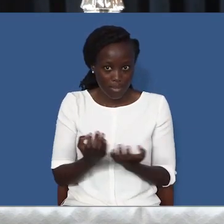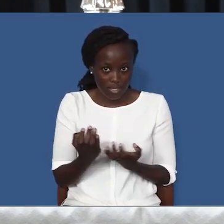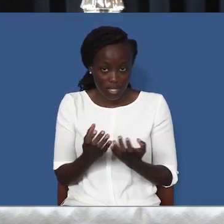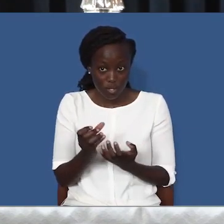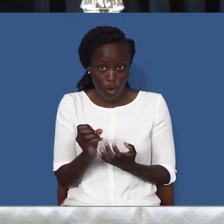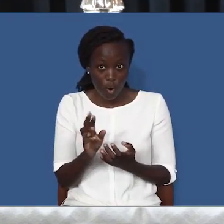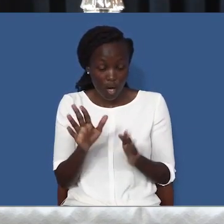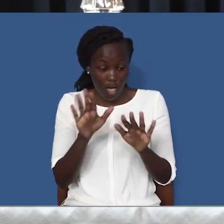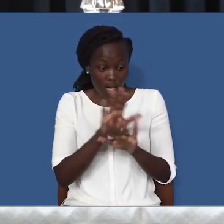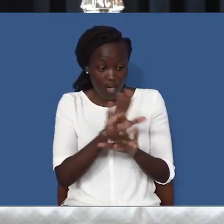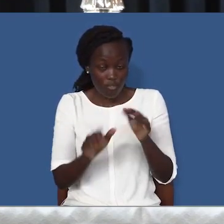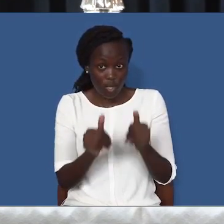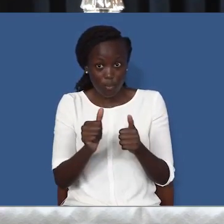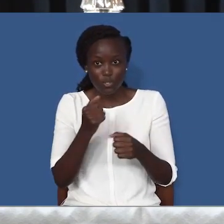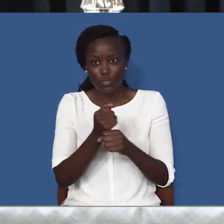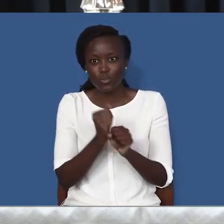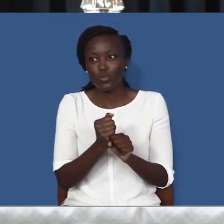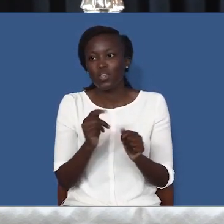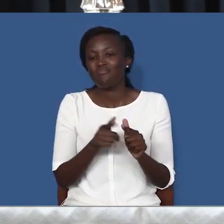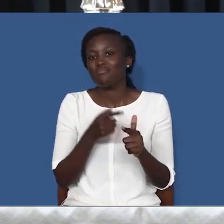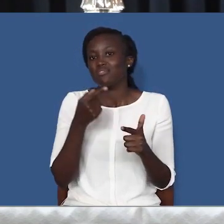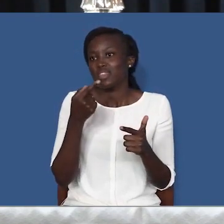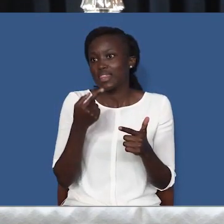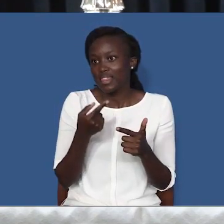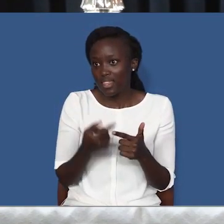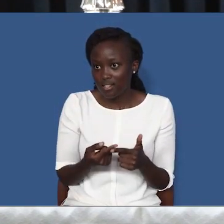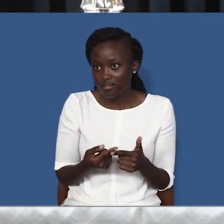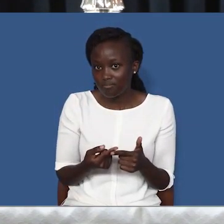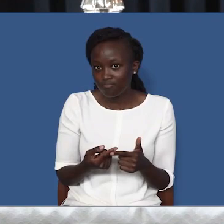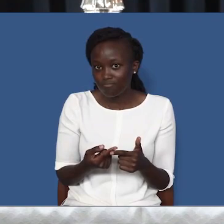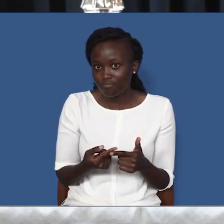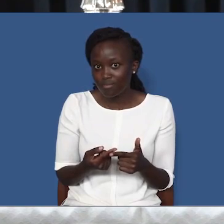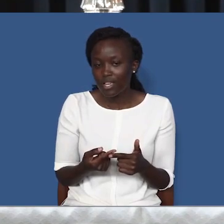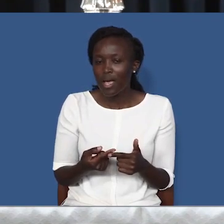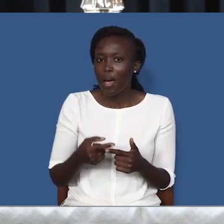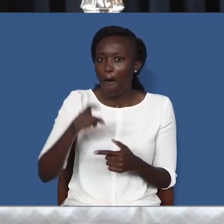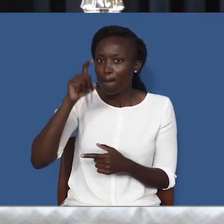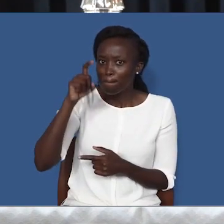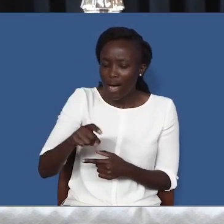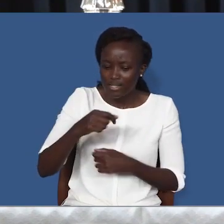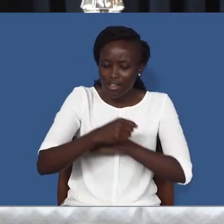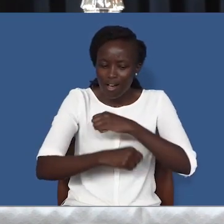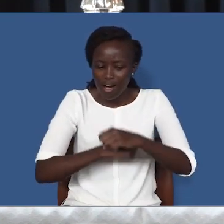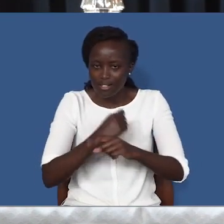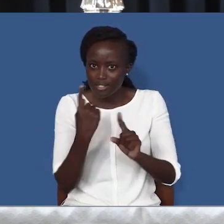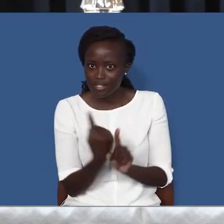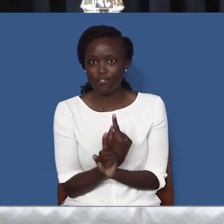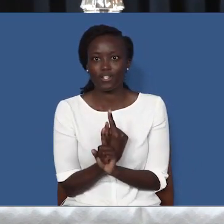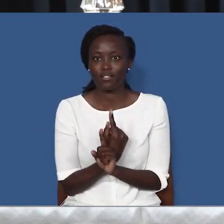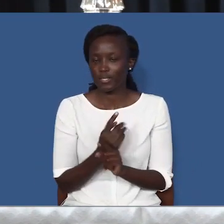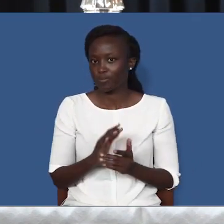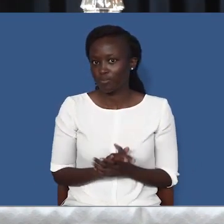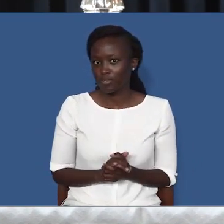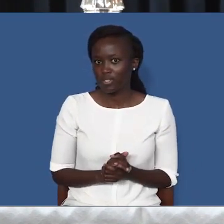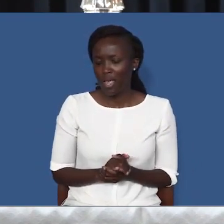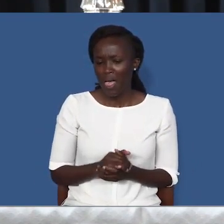that you do, it can never be business as usual. Things cannot just happen